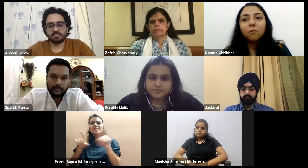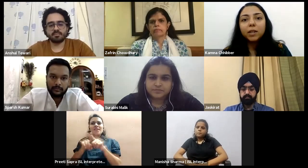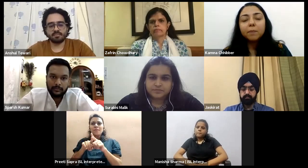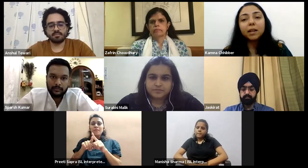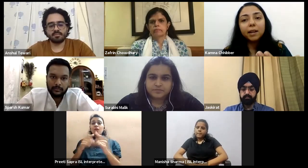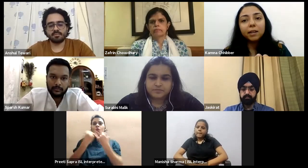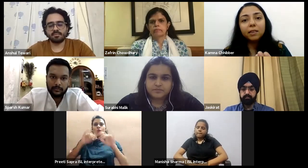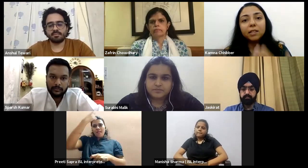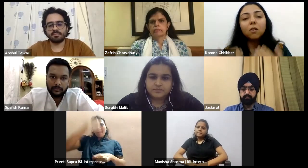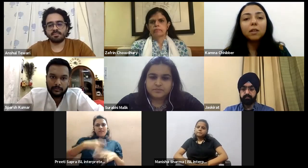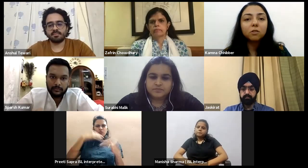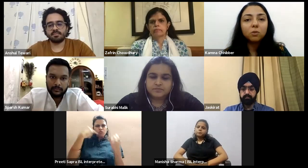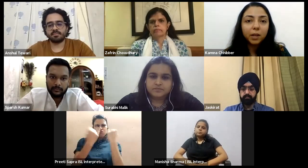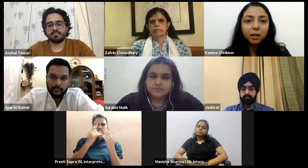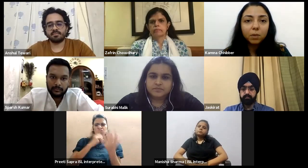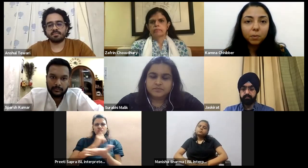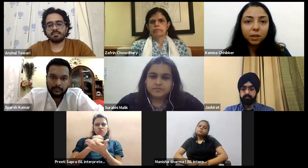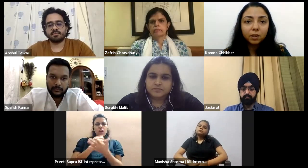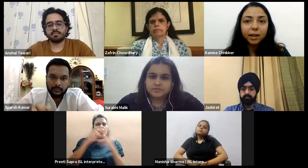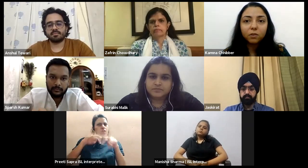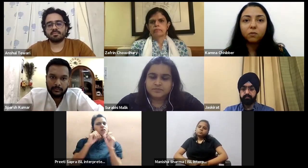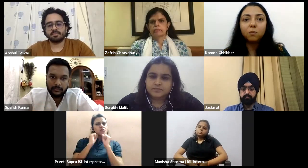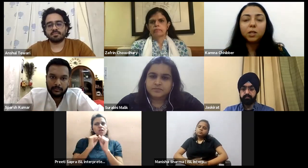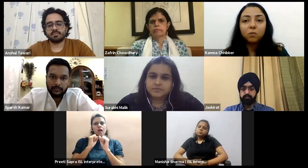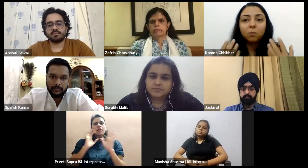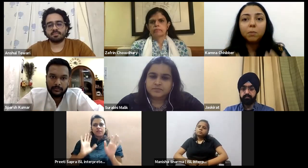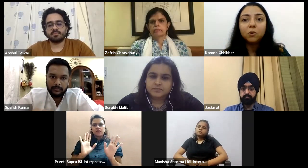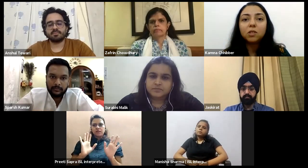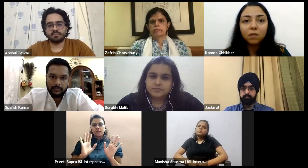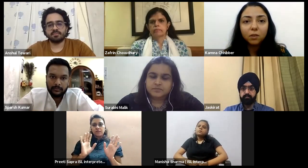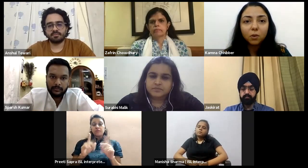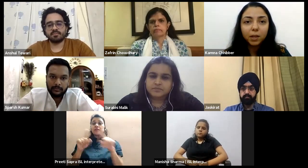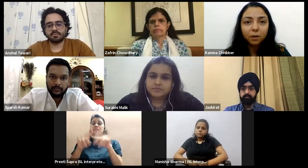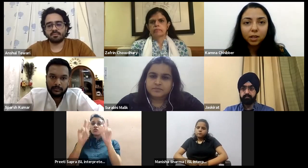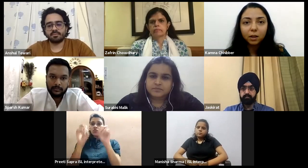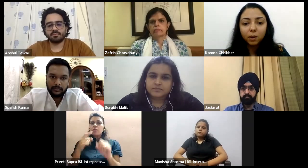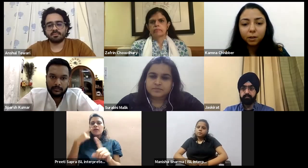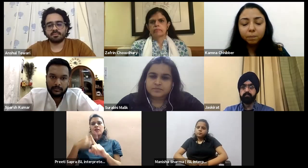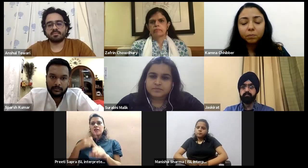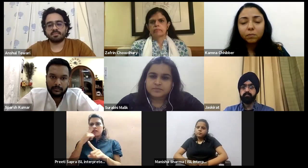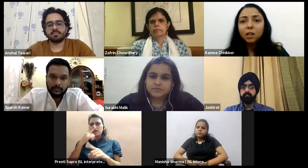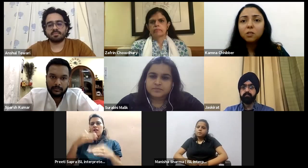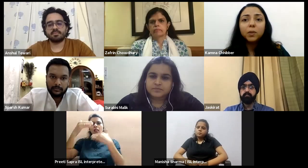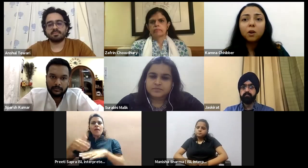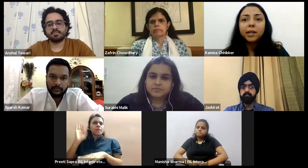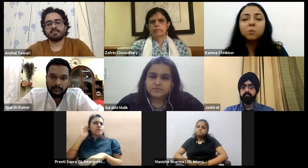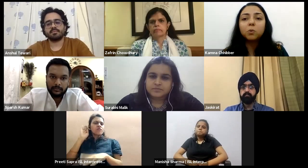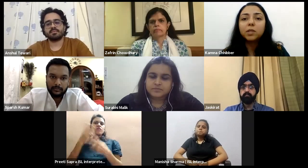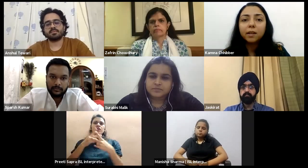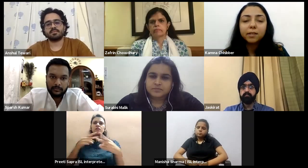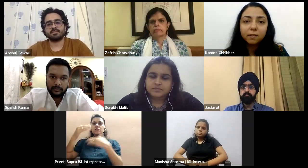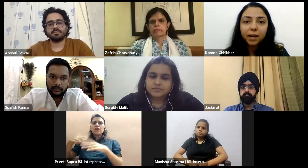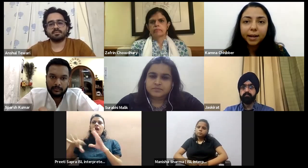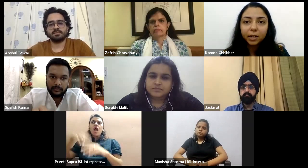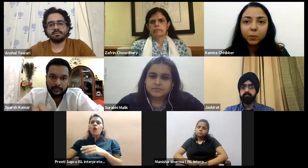so oftentimes, again, in this context too, we end up limiting the kind of information we may be receiving from the outside world. So we are not